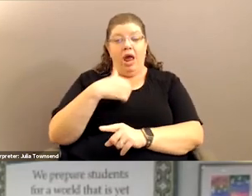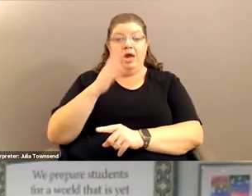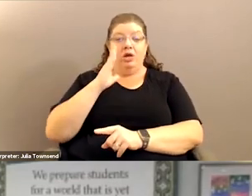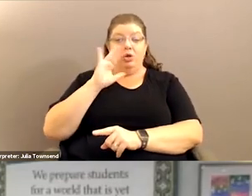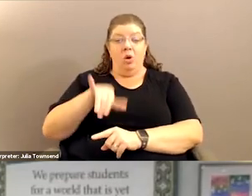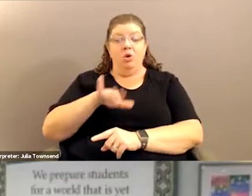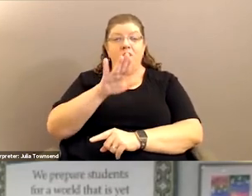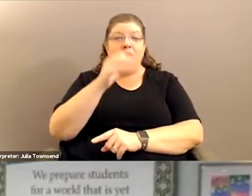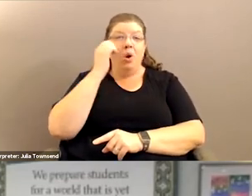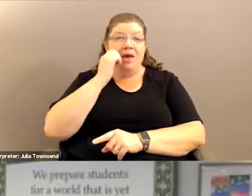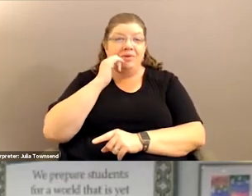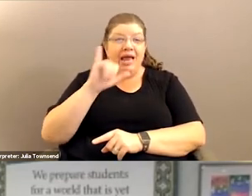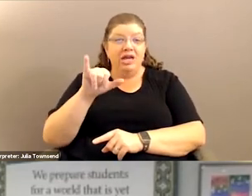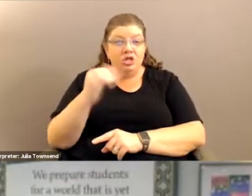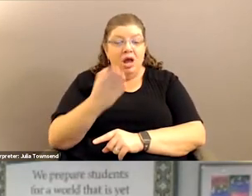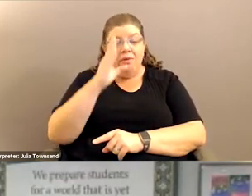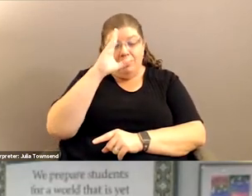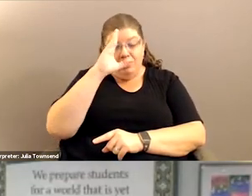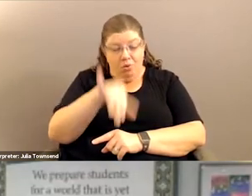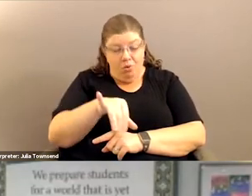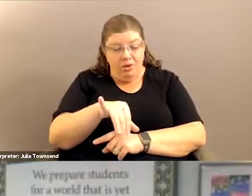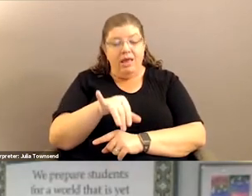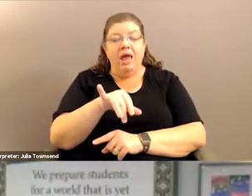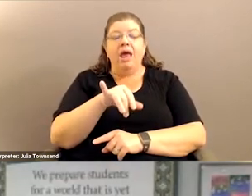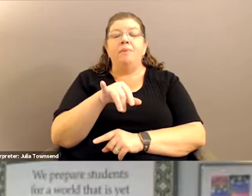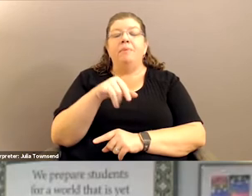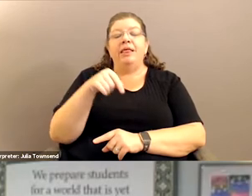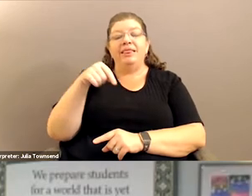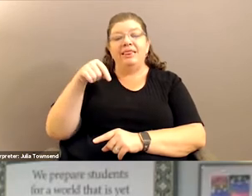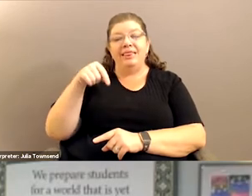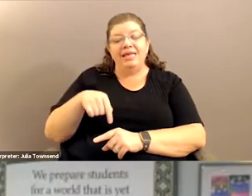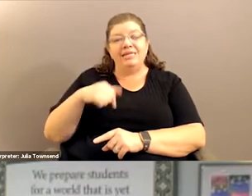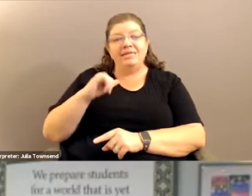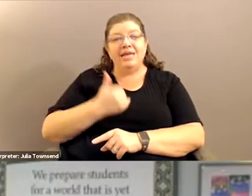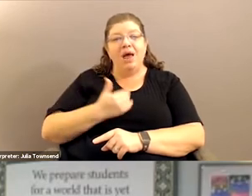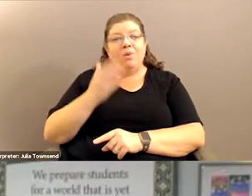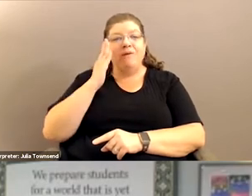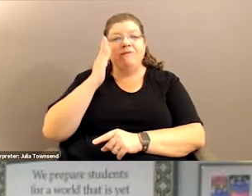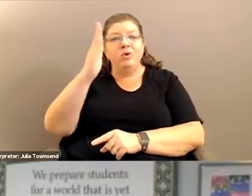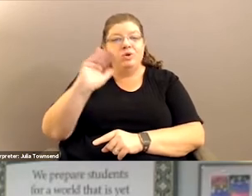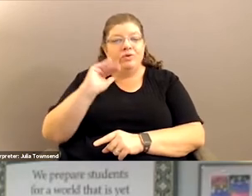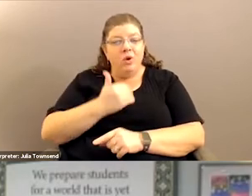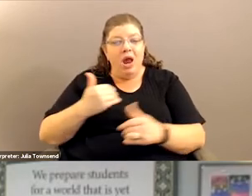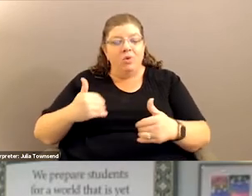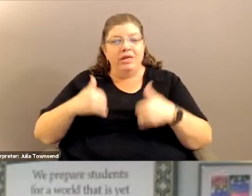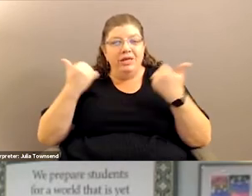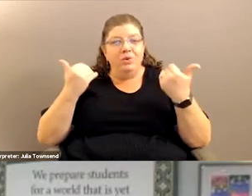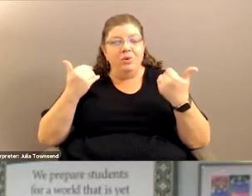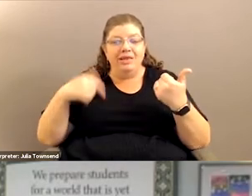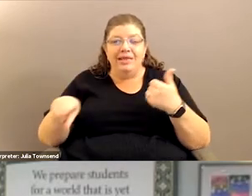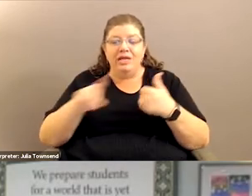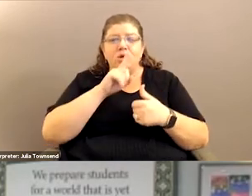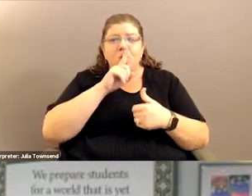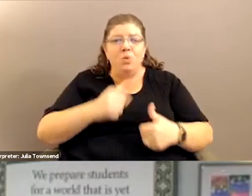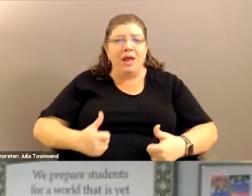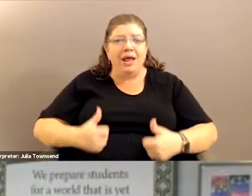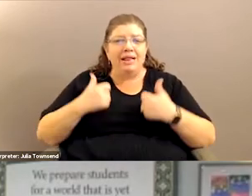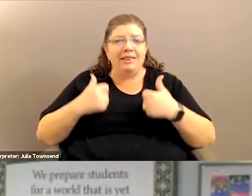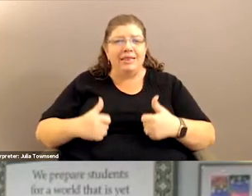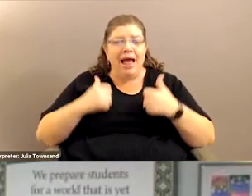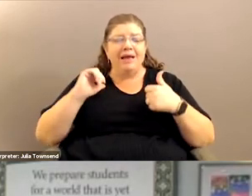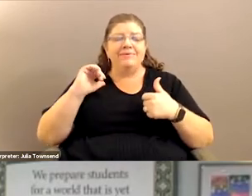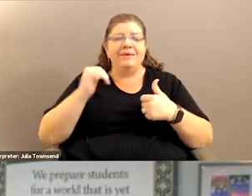day-to-day job these this is the future of our youth these are real lives these are our